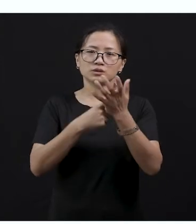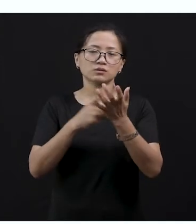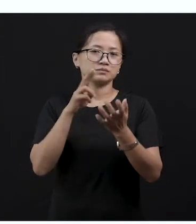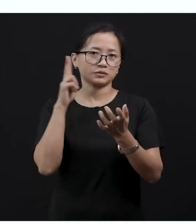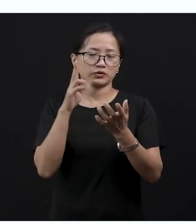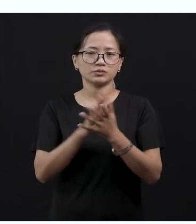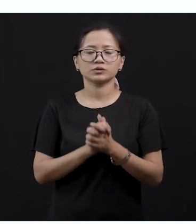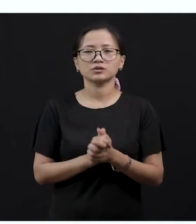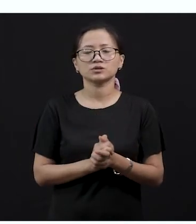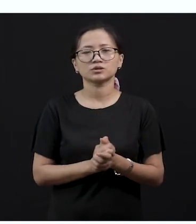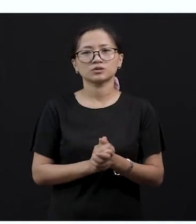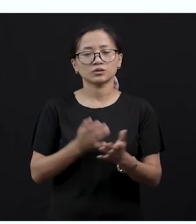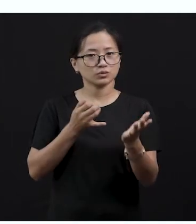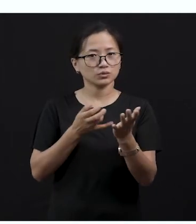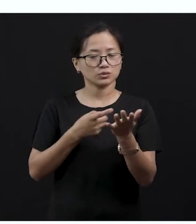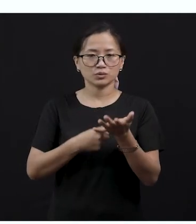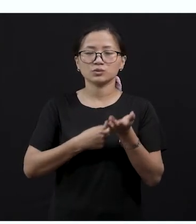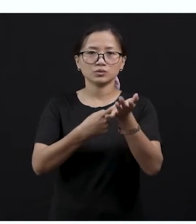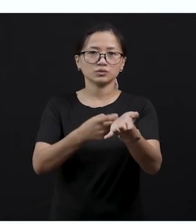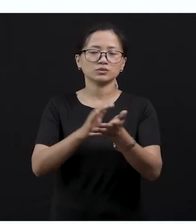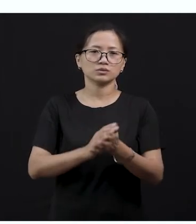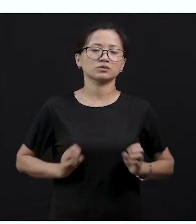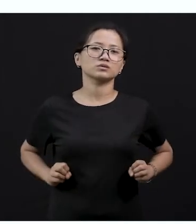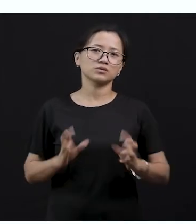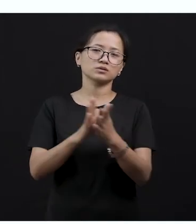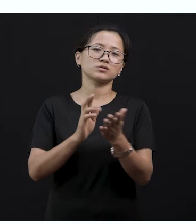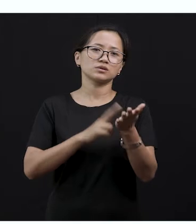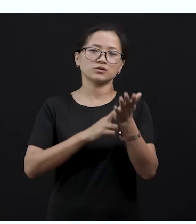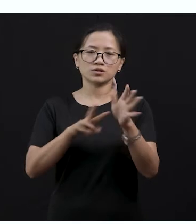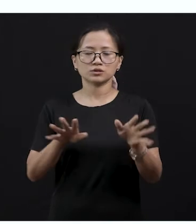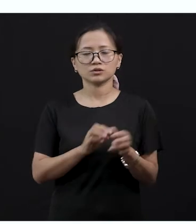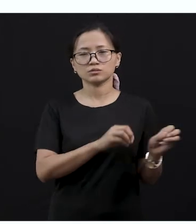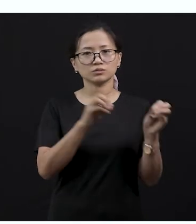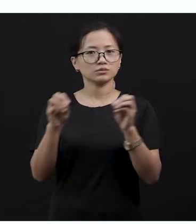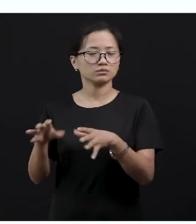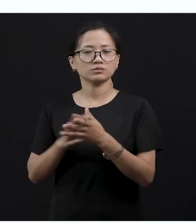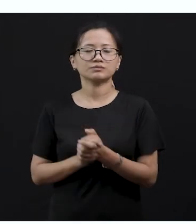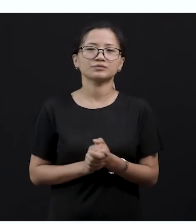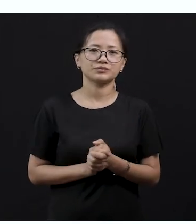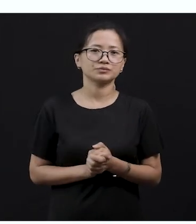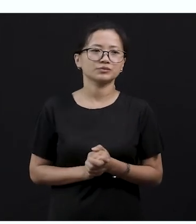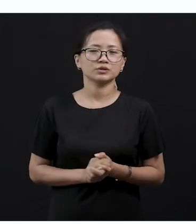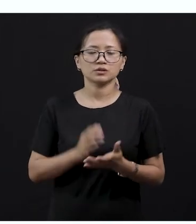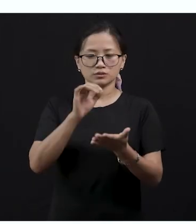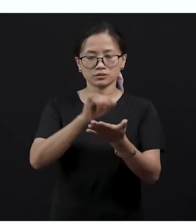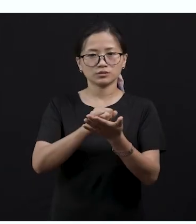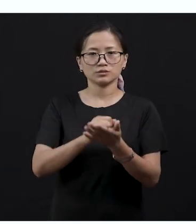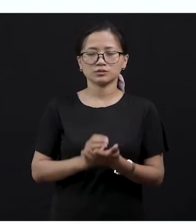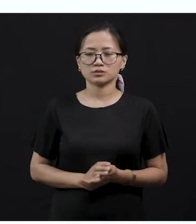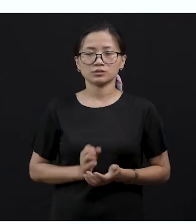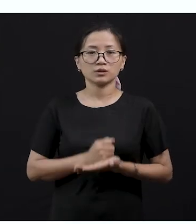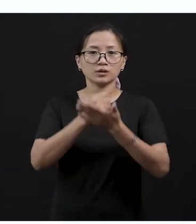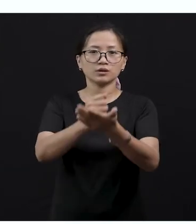this national freedom movement. That is, he started doing those things that would help the